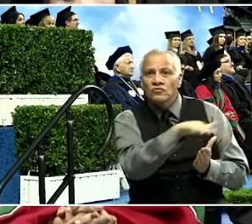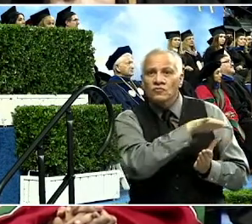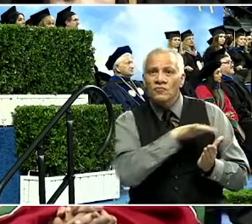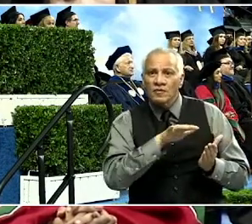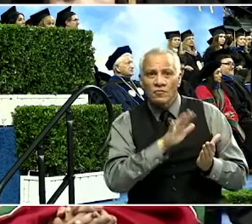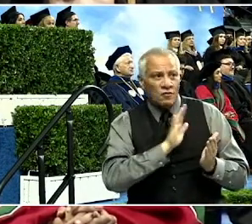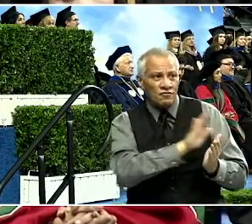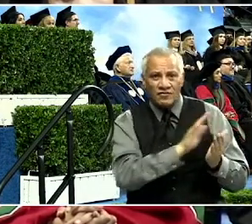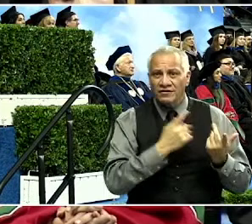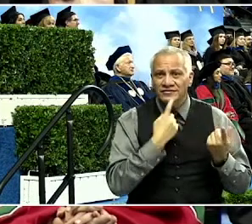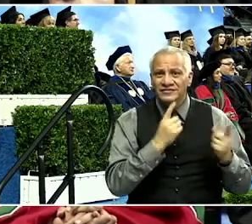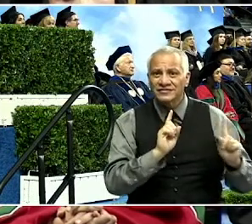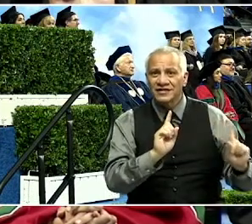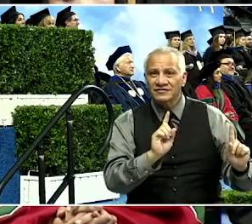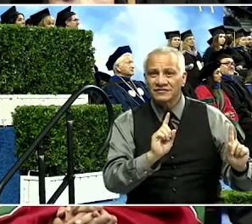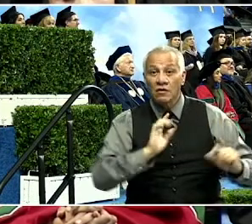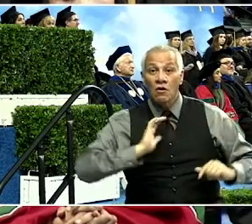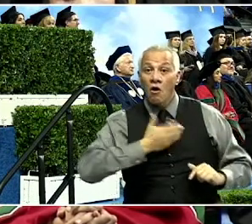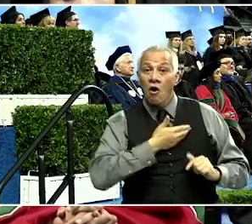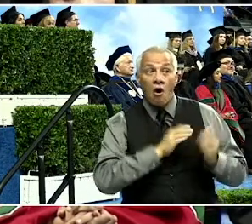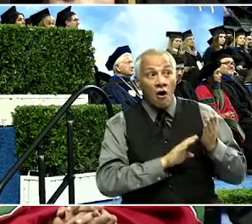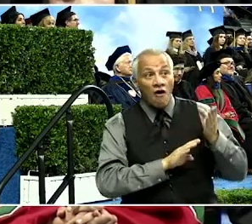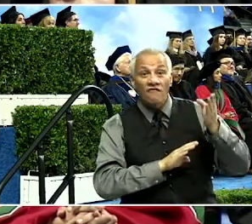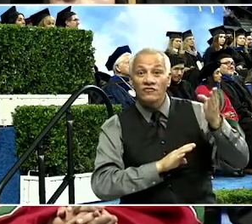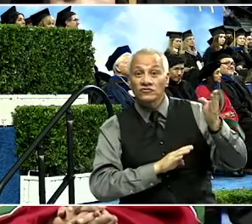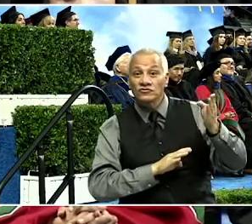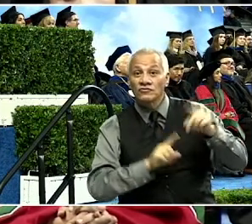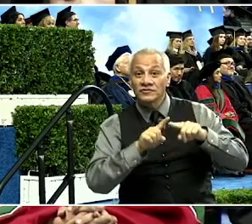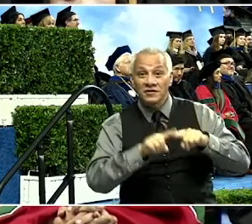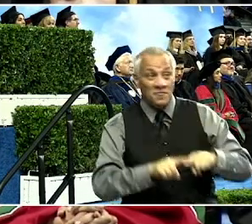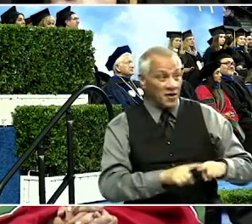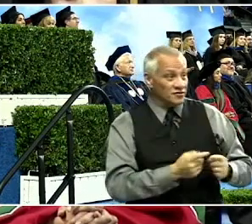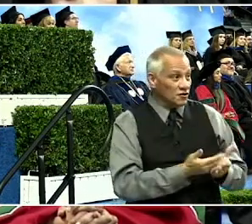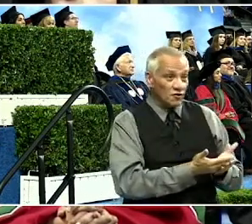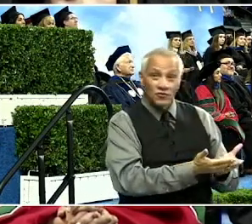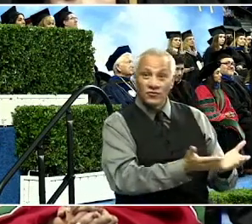you. Our future is now with all of you.